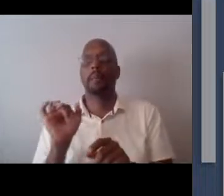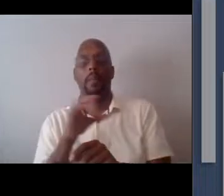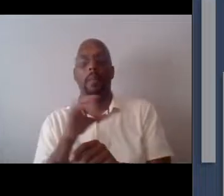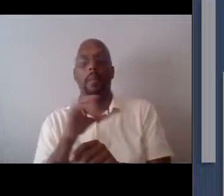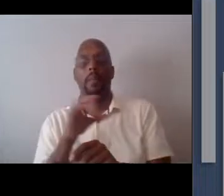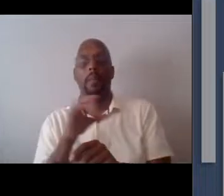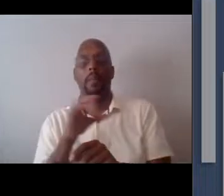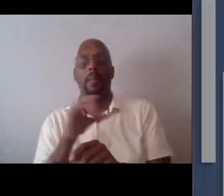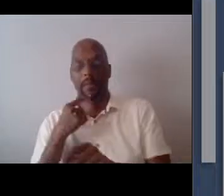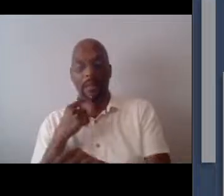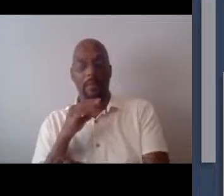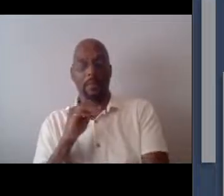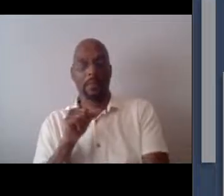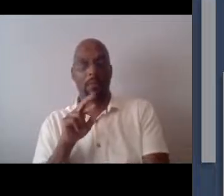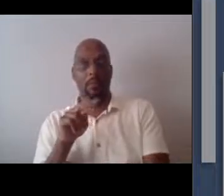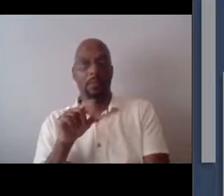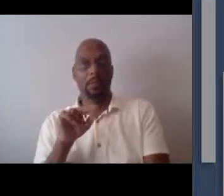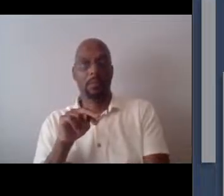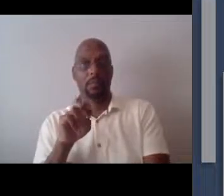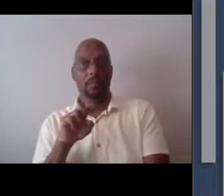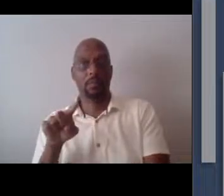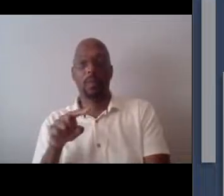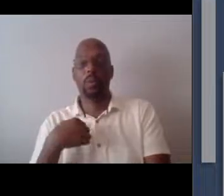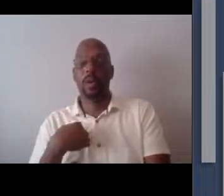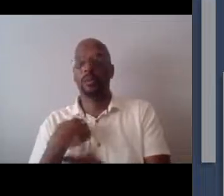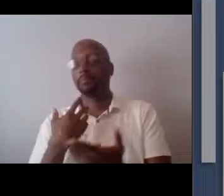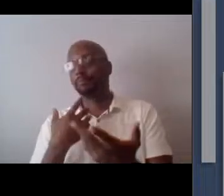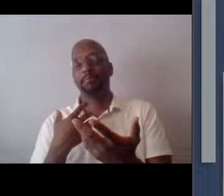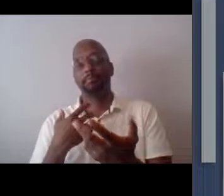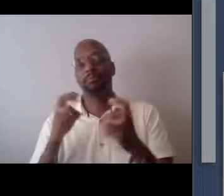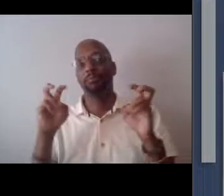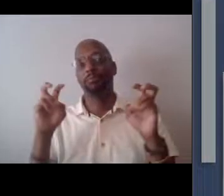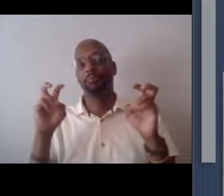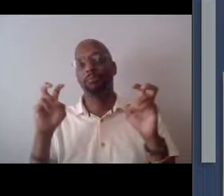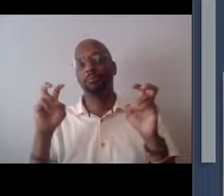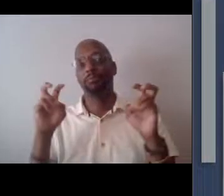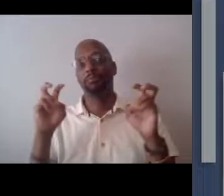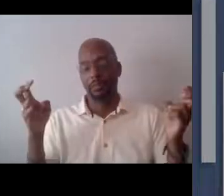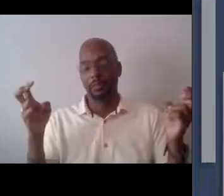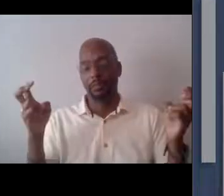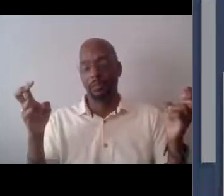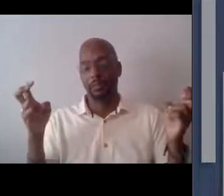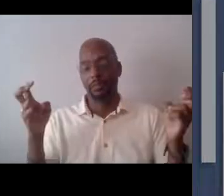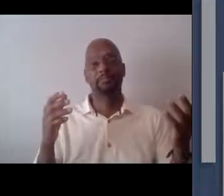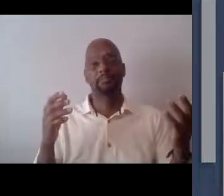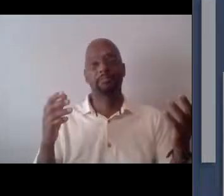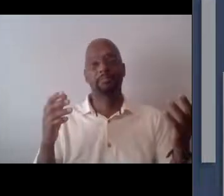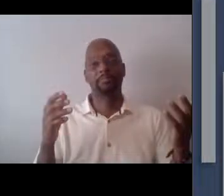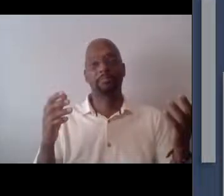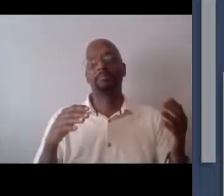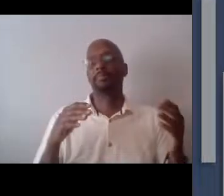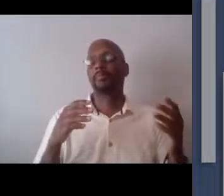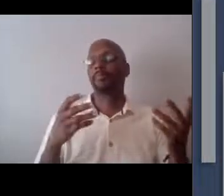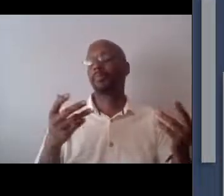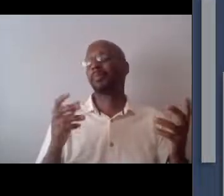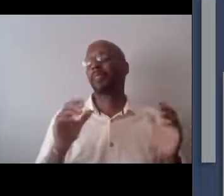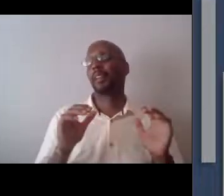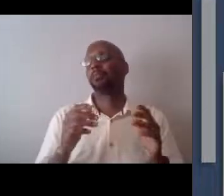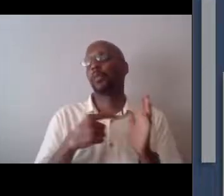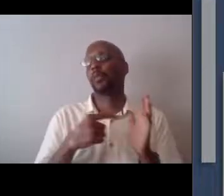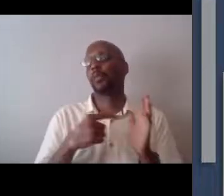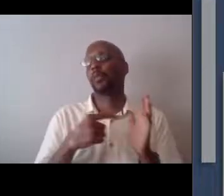we have this overall issue around how we haven't really figured out a way